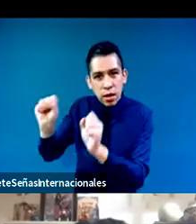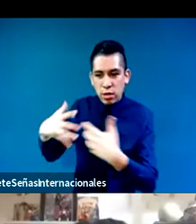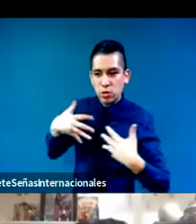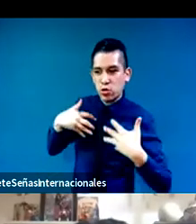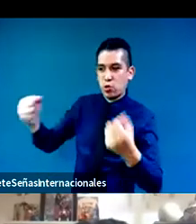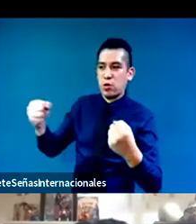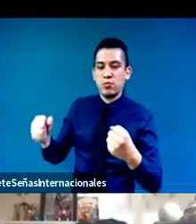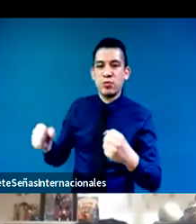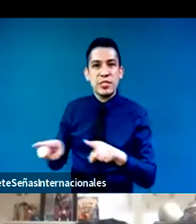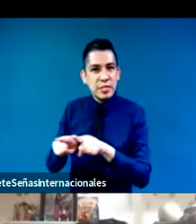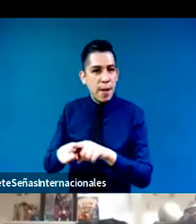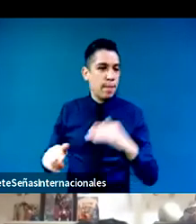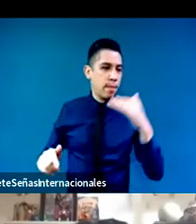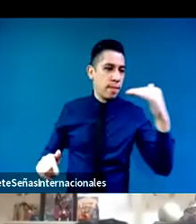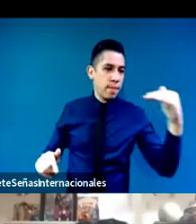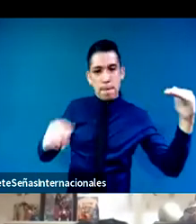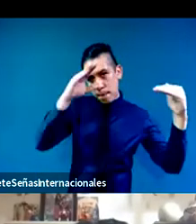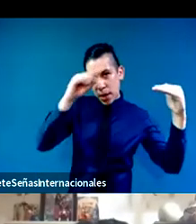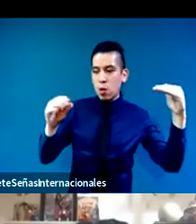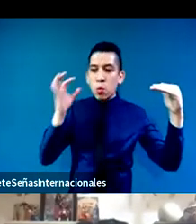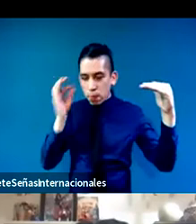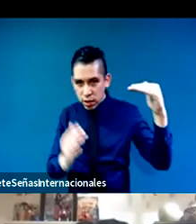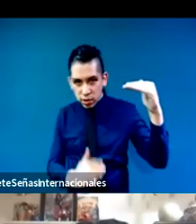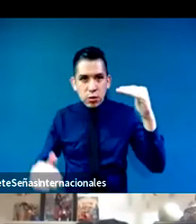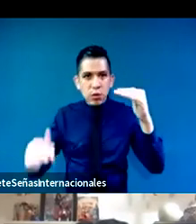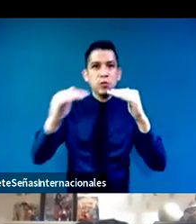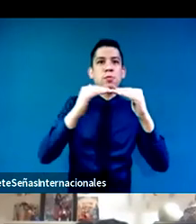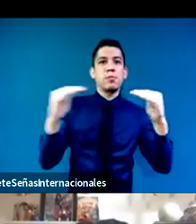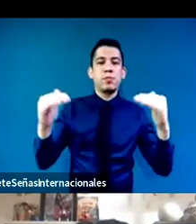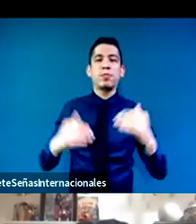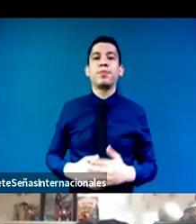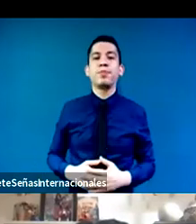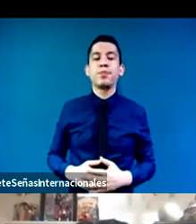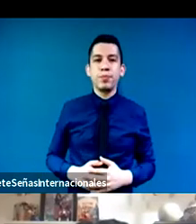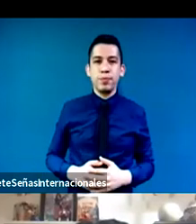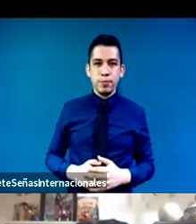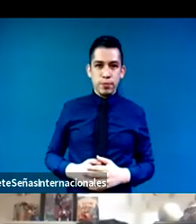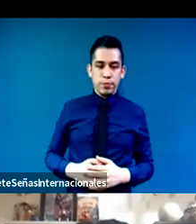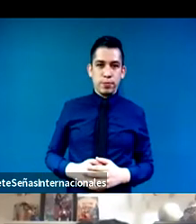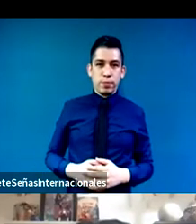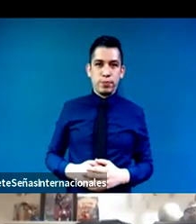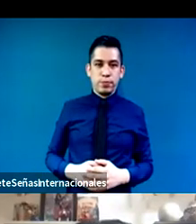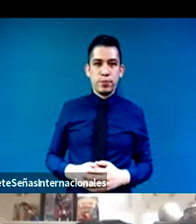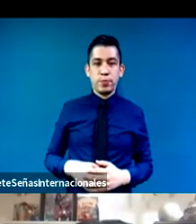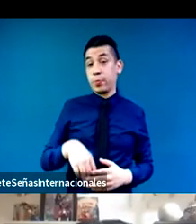A question for Ms. Sinha. Within the coalition, have you reflected on the way in